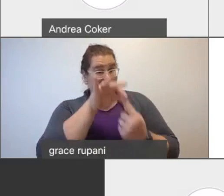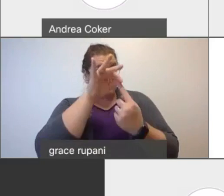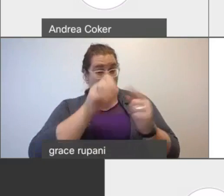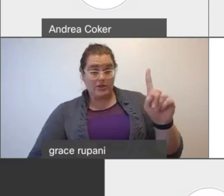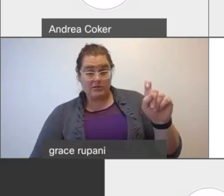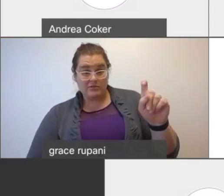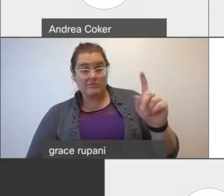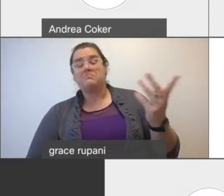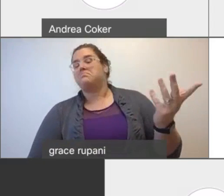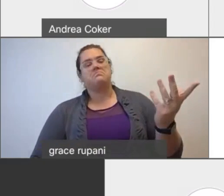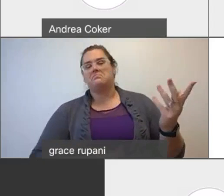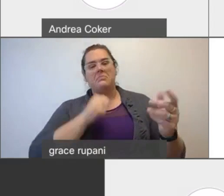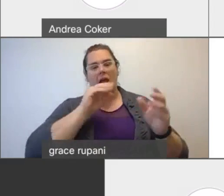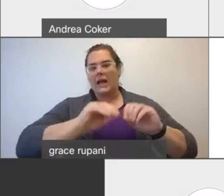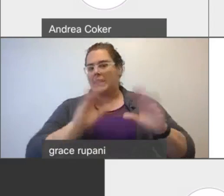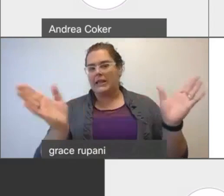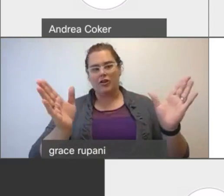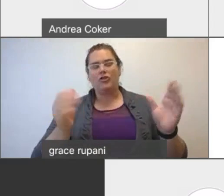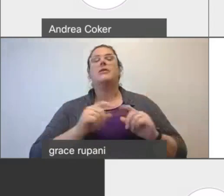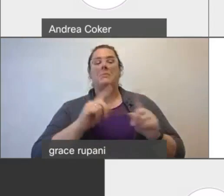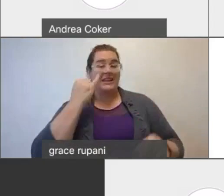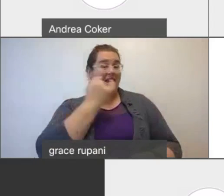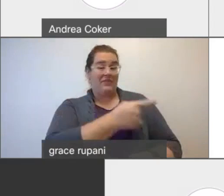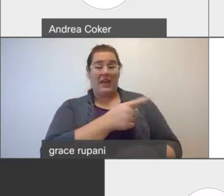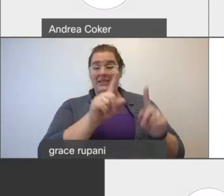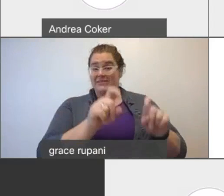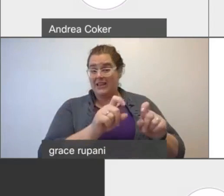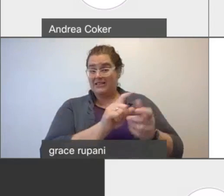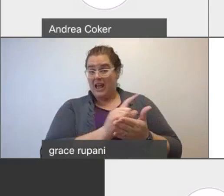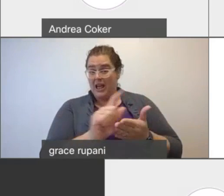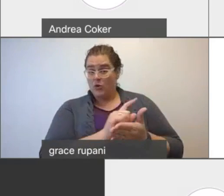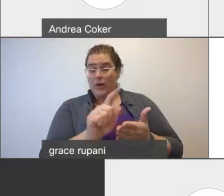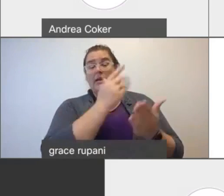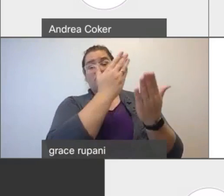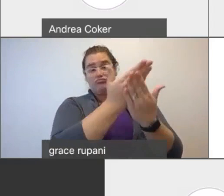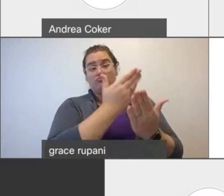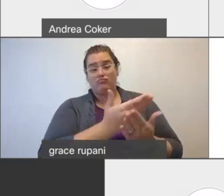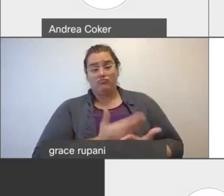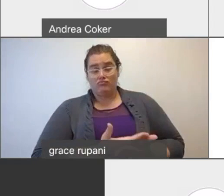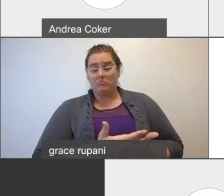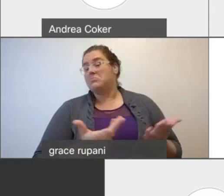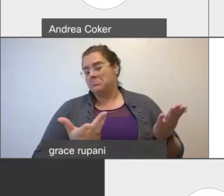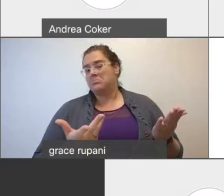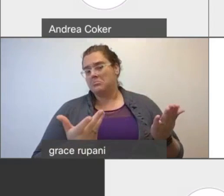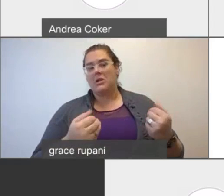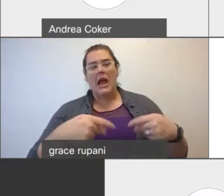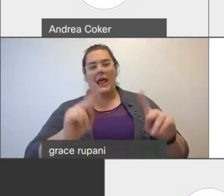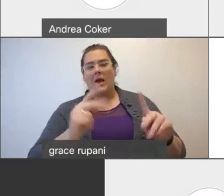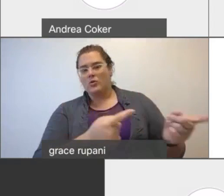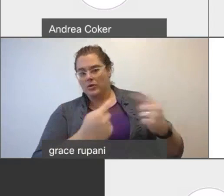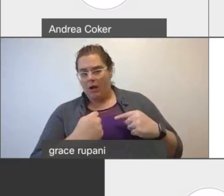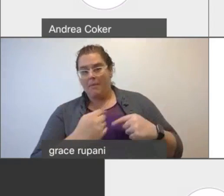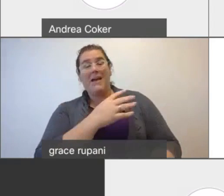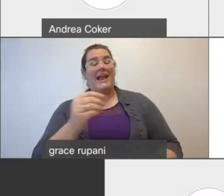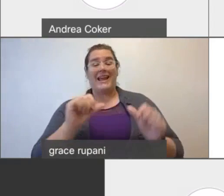to come to work as long as they are testing weekly, and neither that person nor the agency